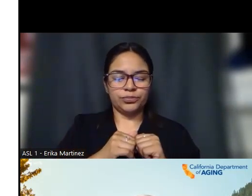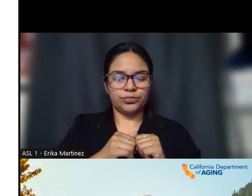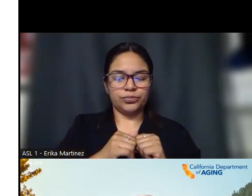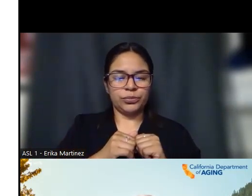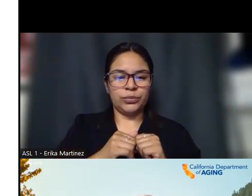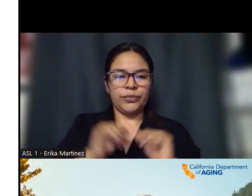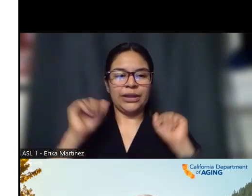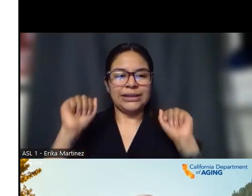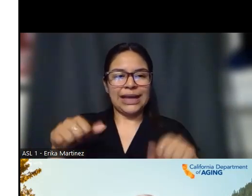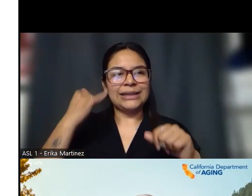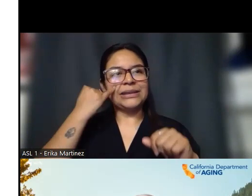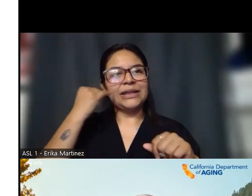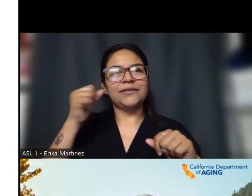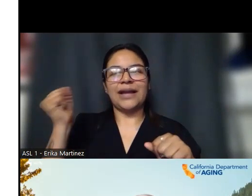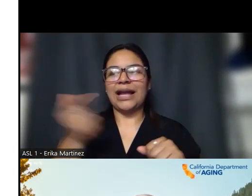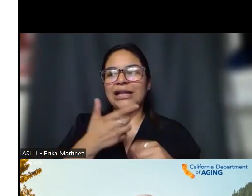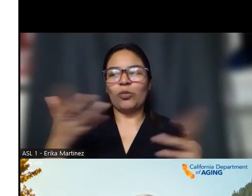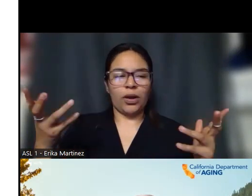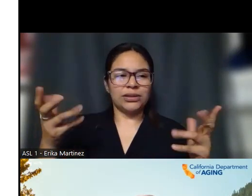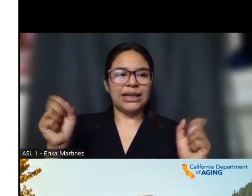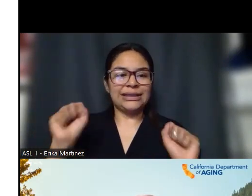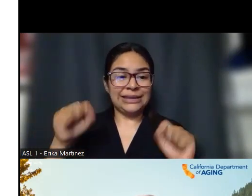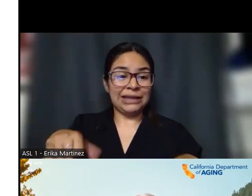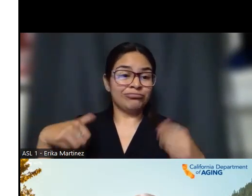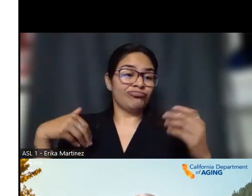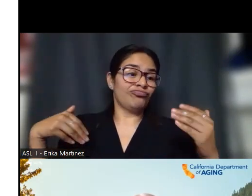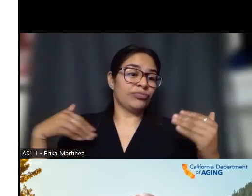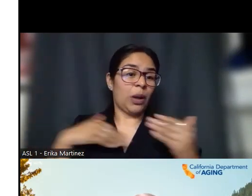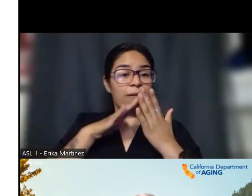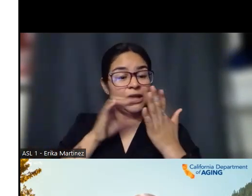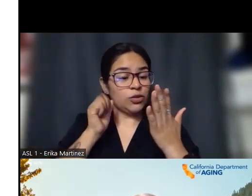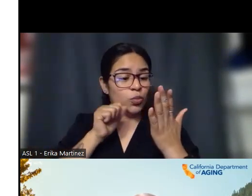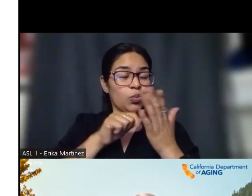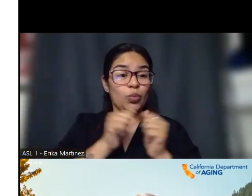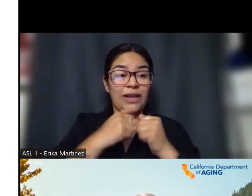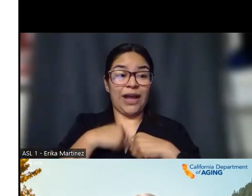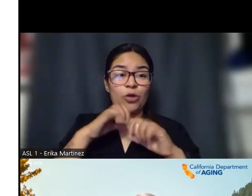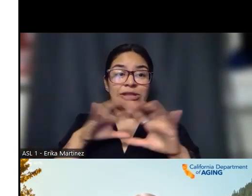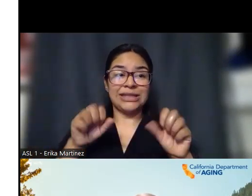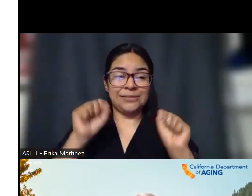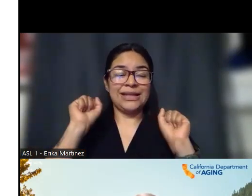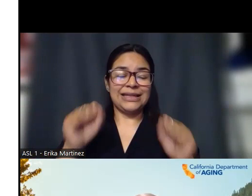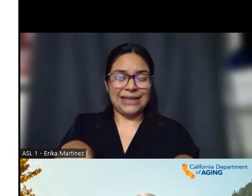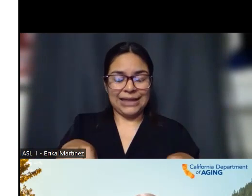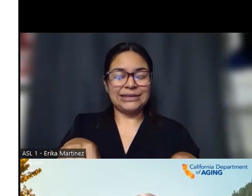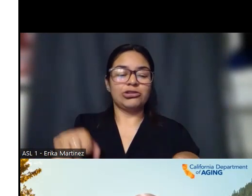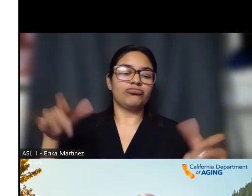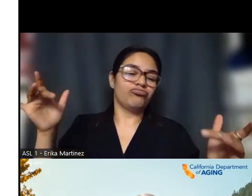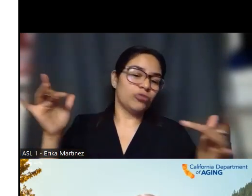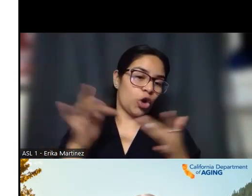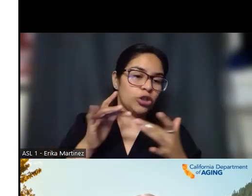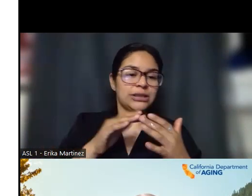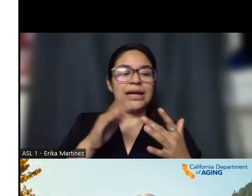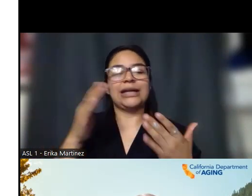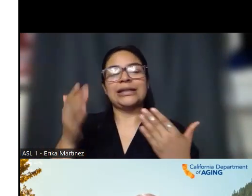Anyone who encounters our system is in difficulty or in crisis. And so what we can all do together